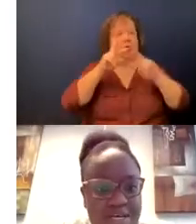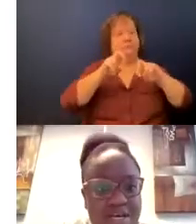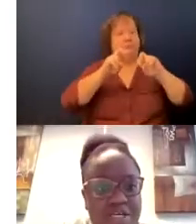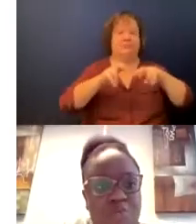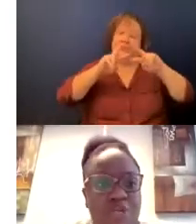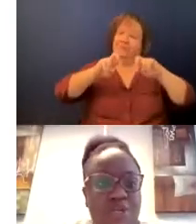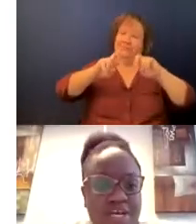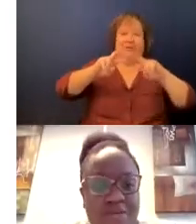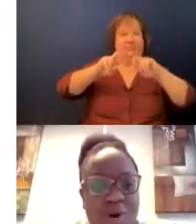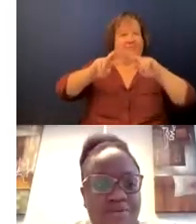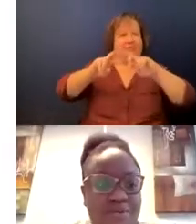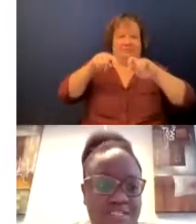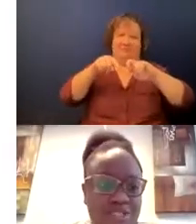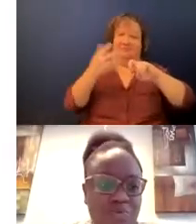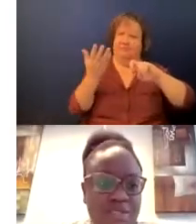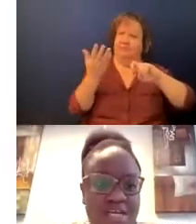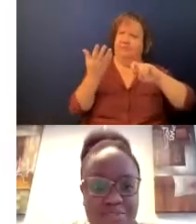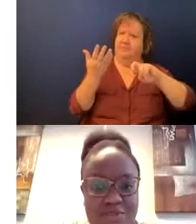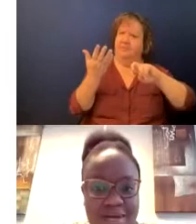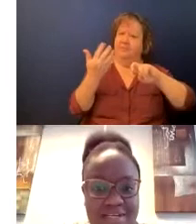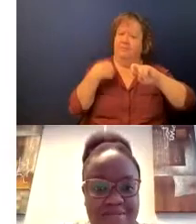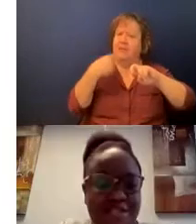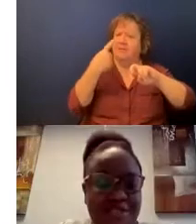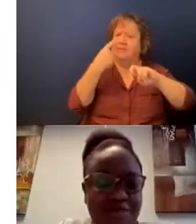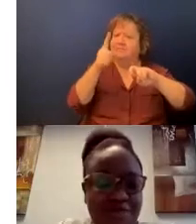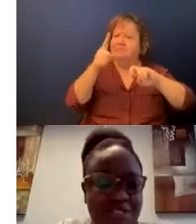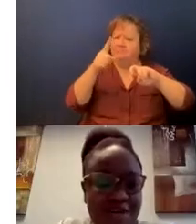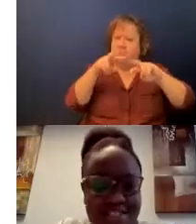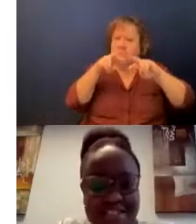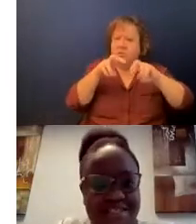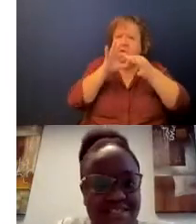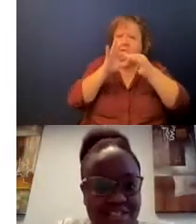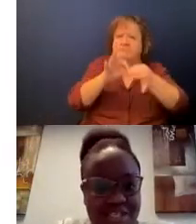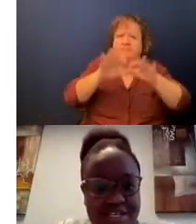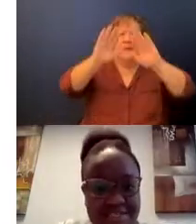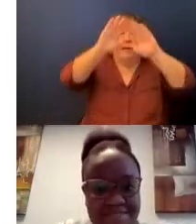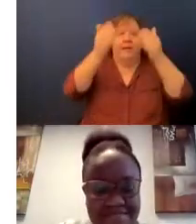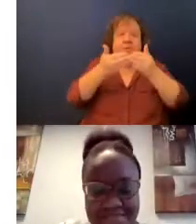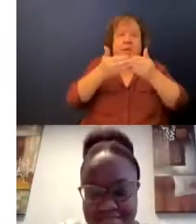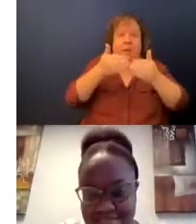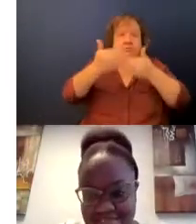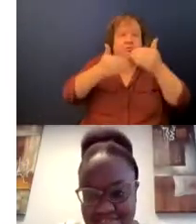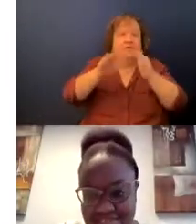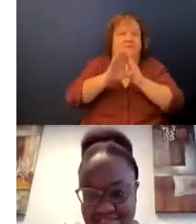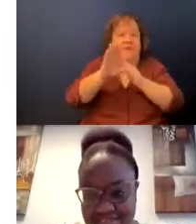development. So when you hear the word research, what comes to mind? Please do put your answers in the chat.